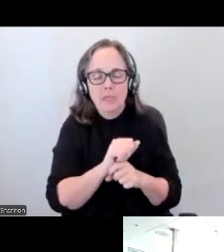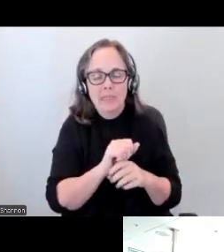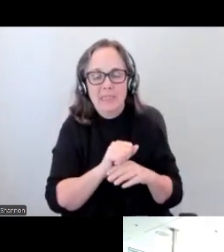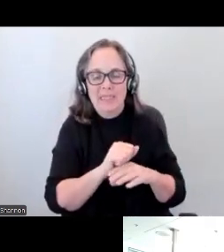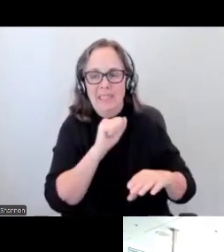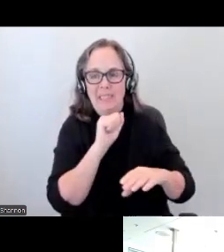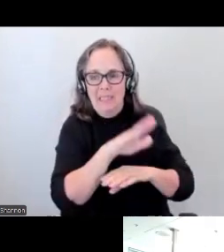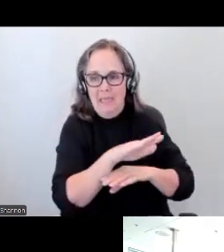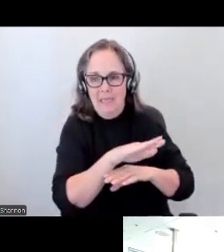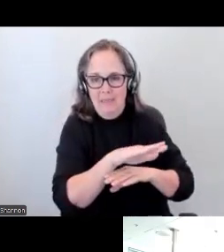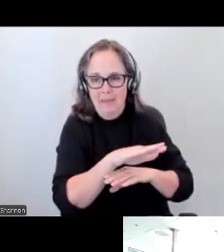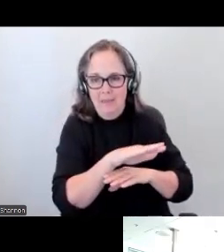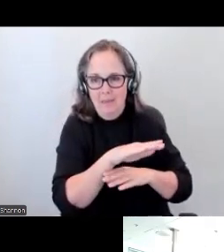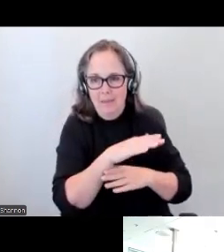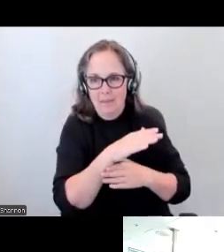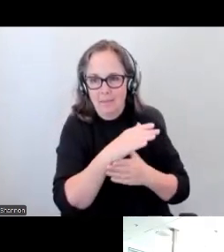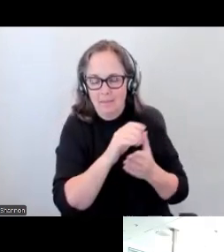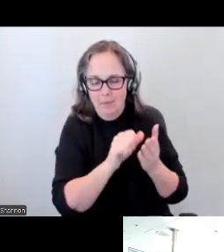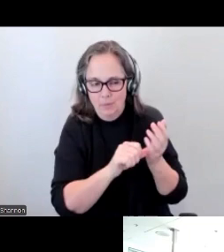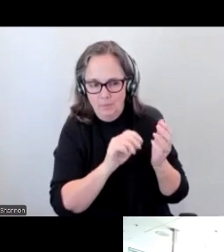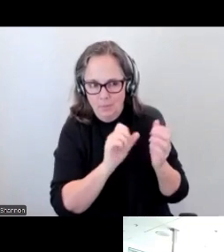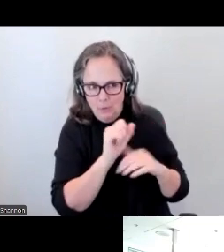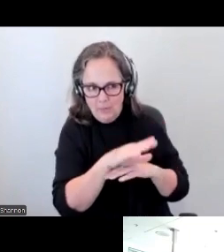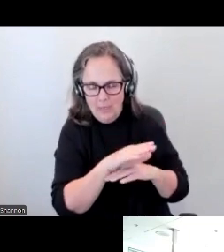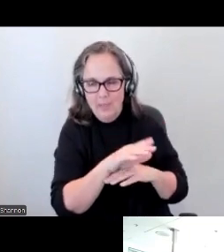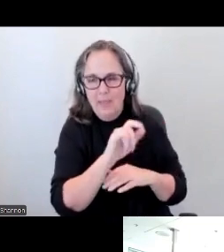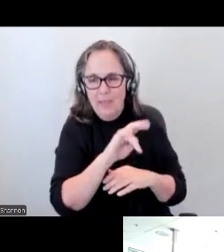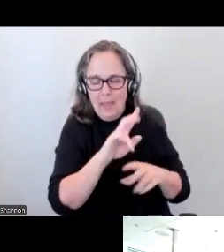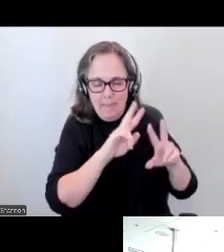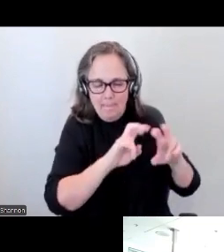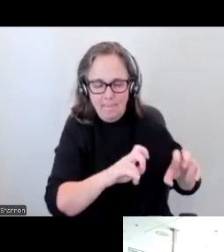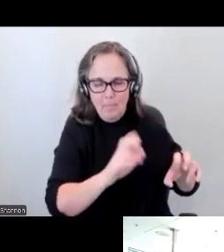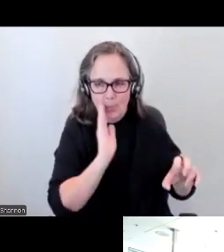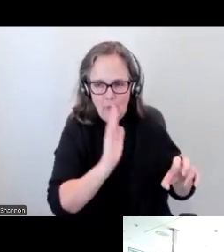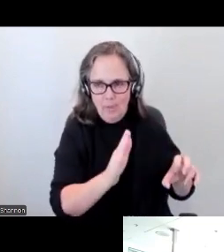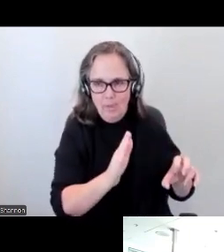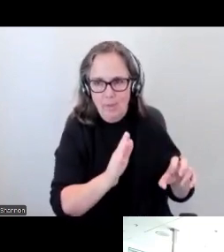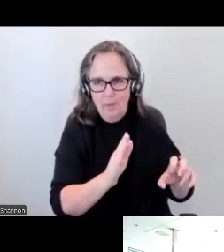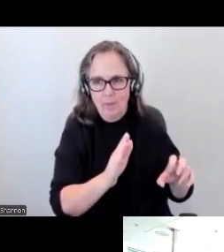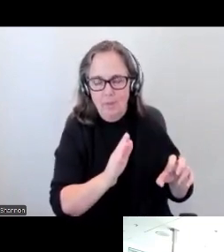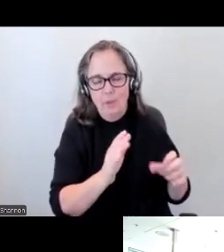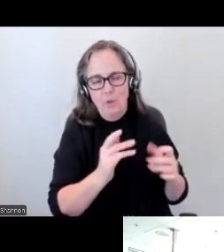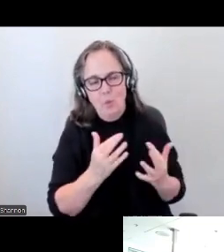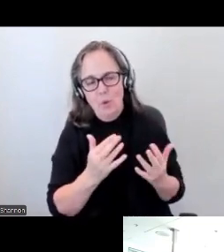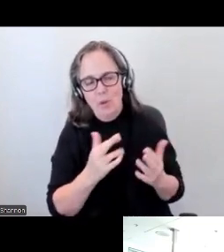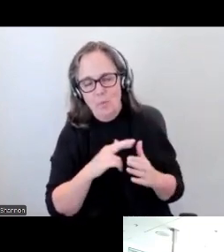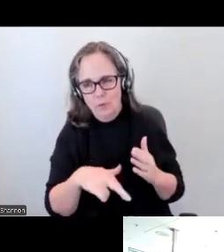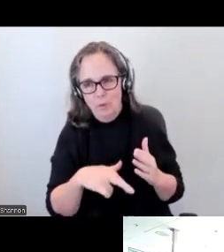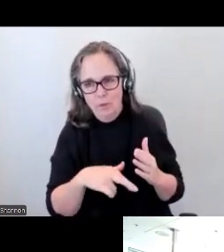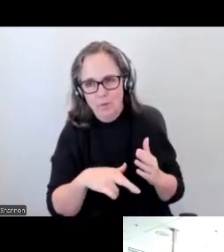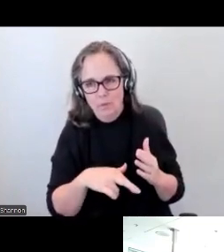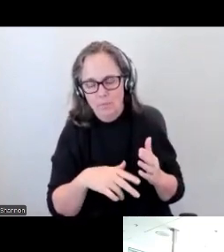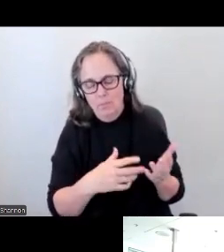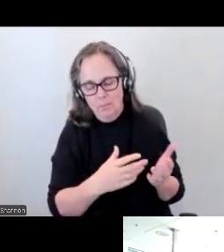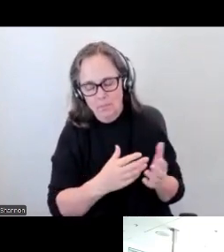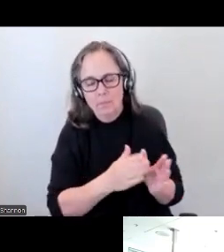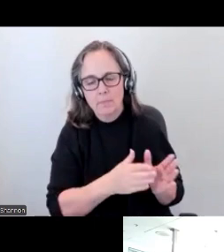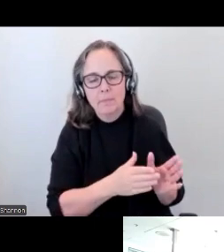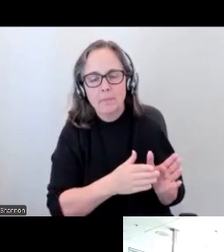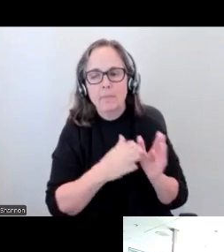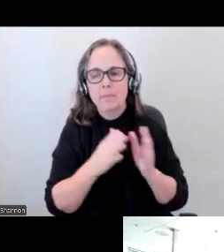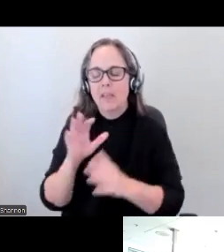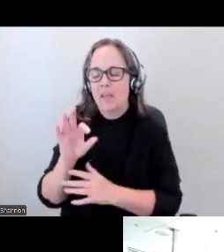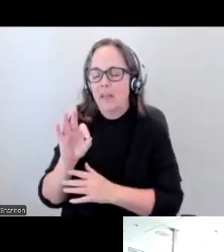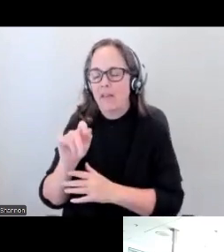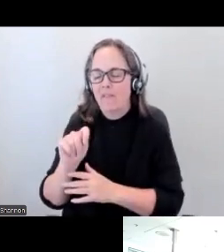in a sample to be diagnosed by a laboratory and await the results accordingly. A fit